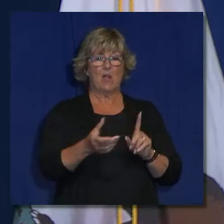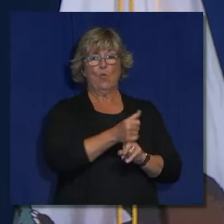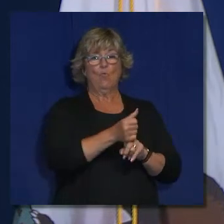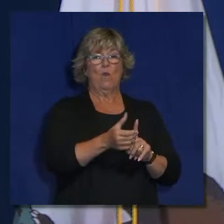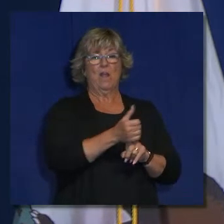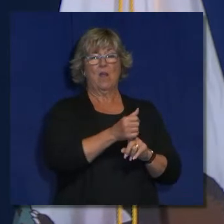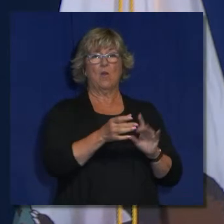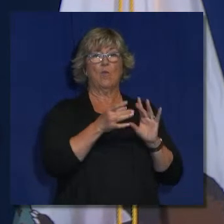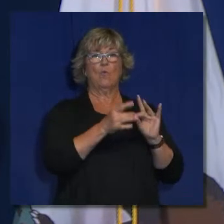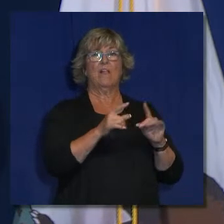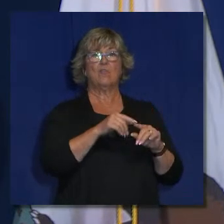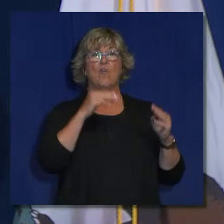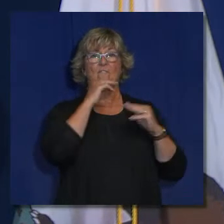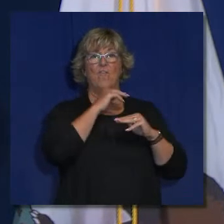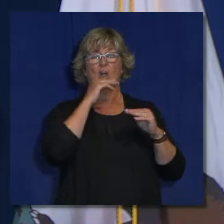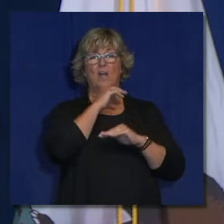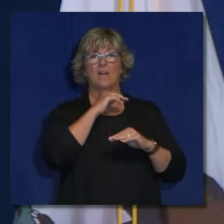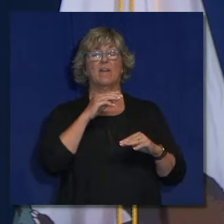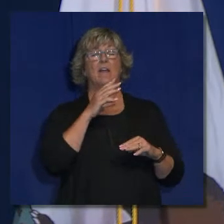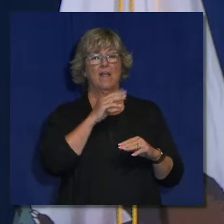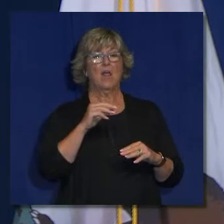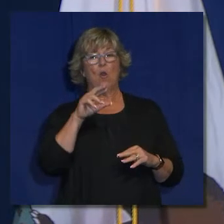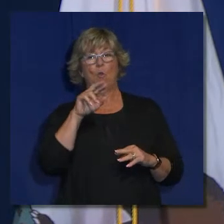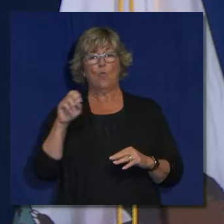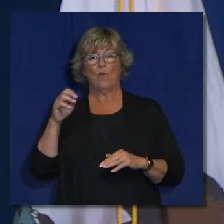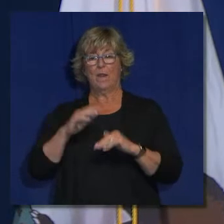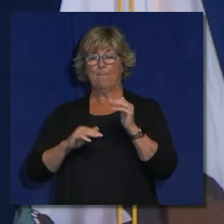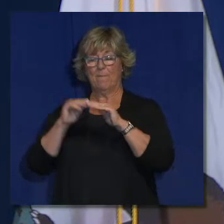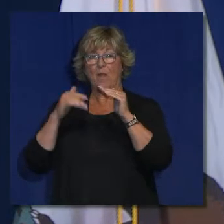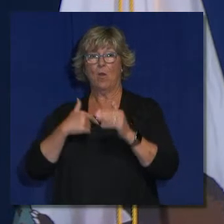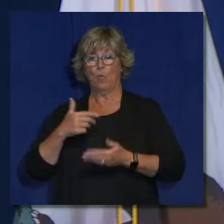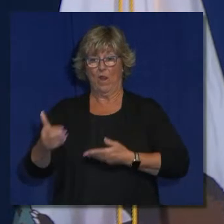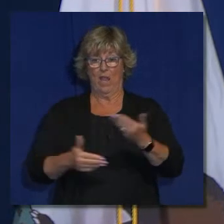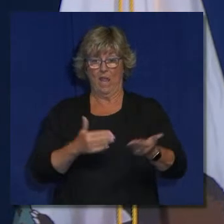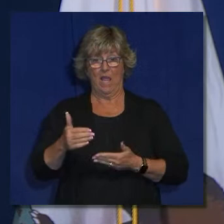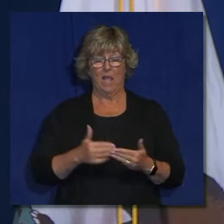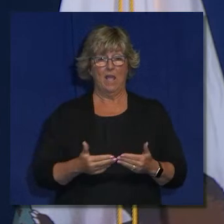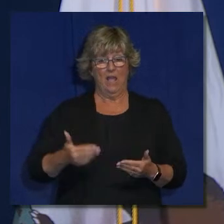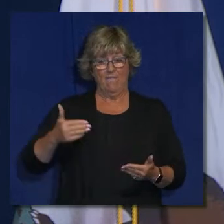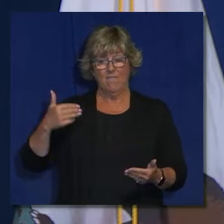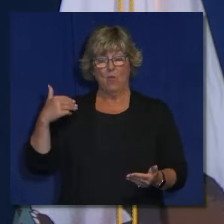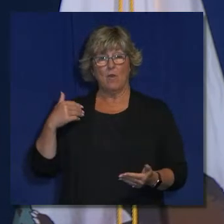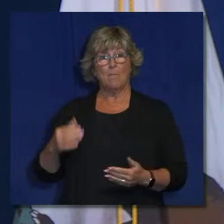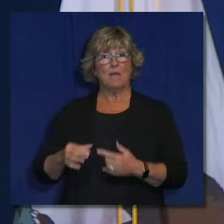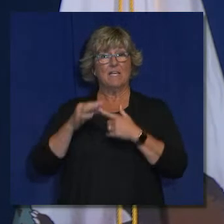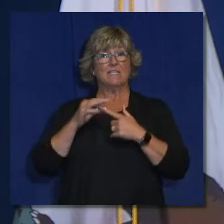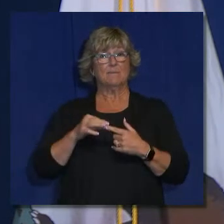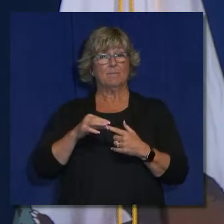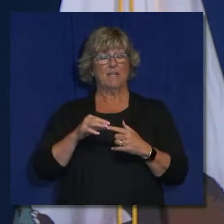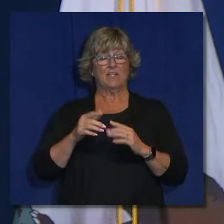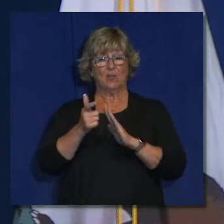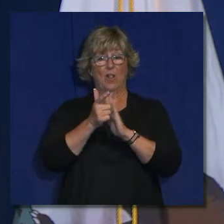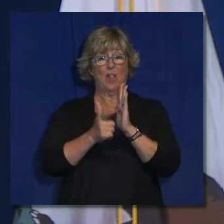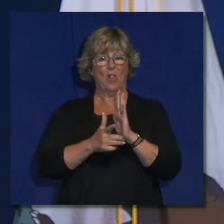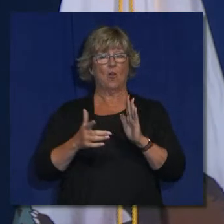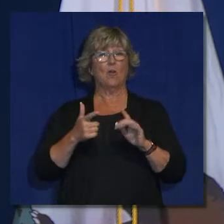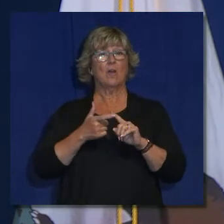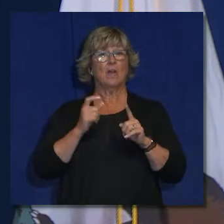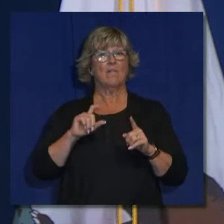terms of fraud, all of it around rebuilding the system. We hired former special counsel for the Trump